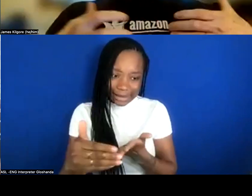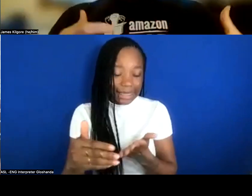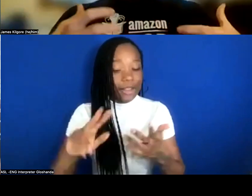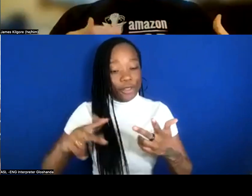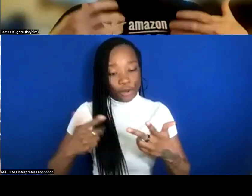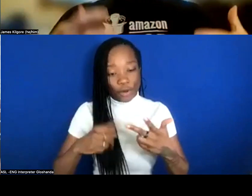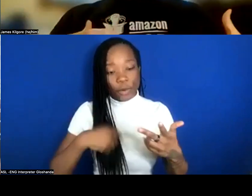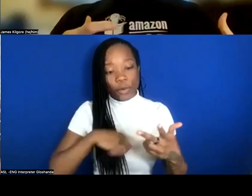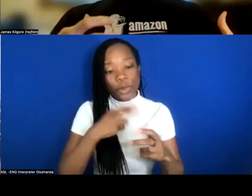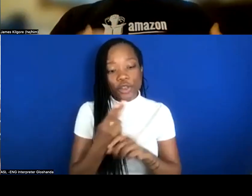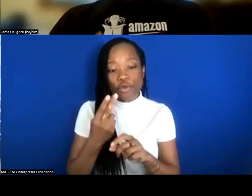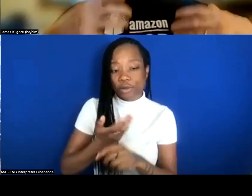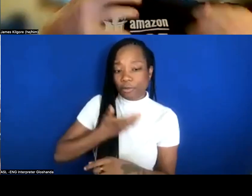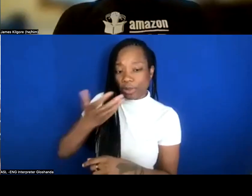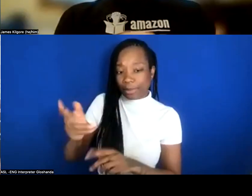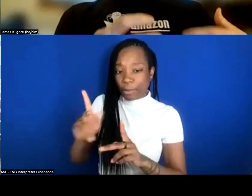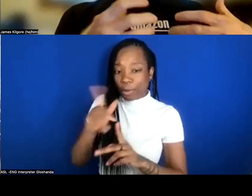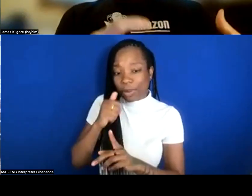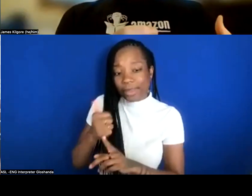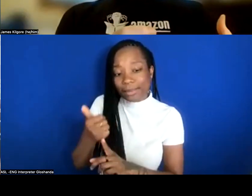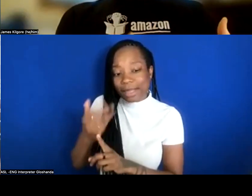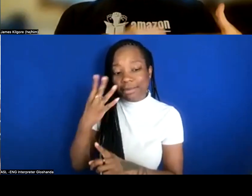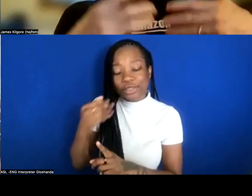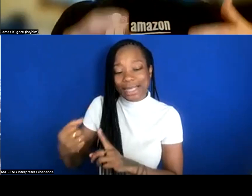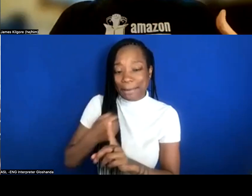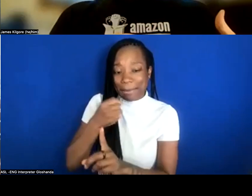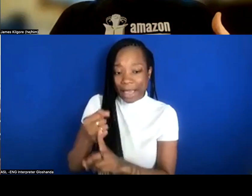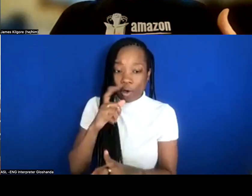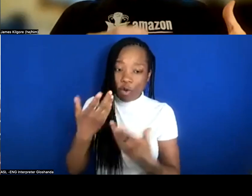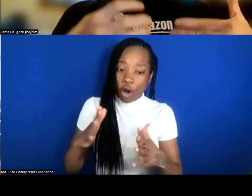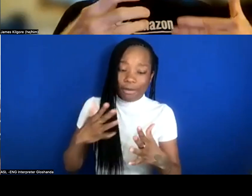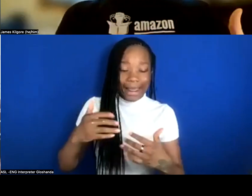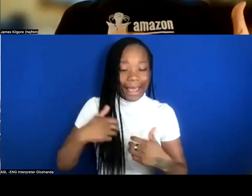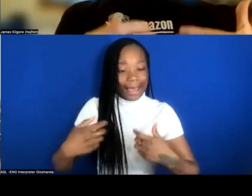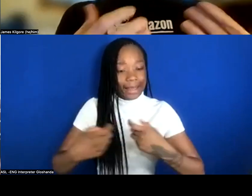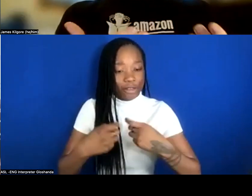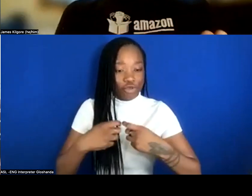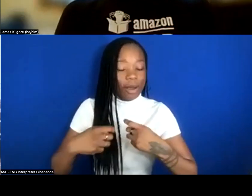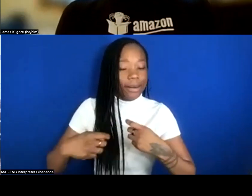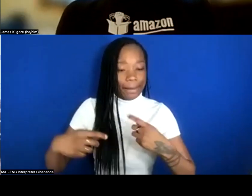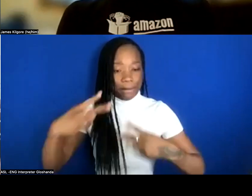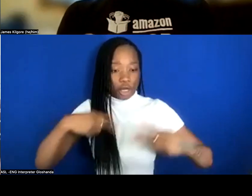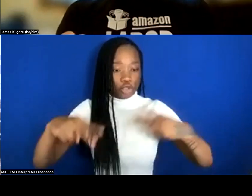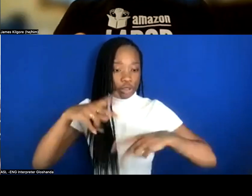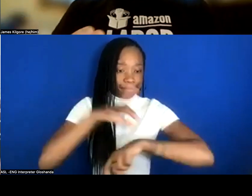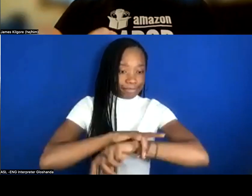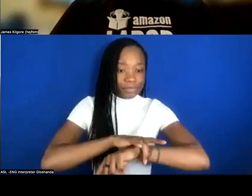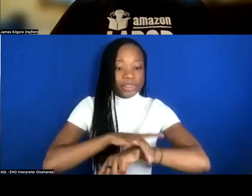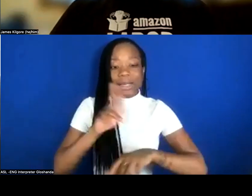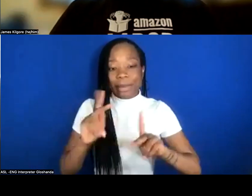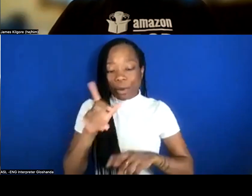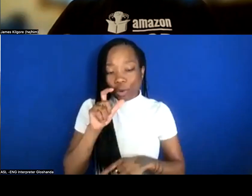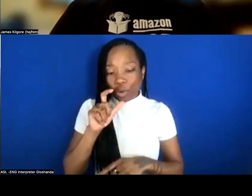we used the voices of impacted people who had been on the monitor, people who had been kept